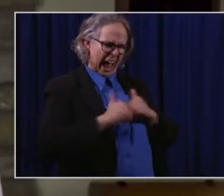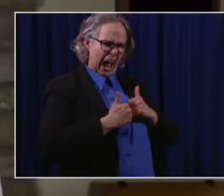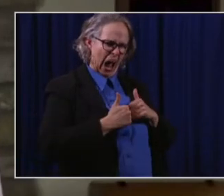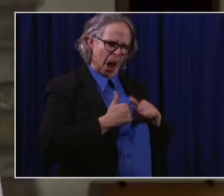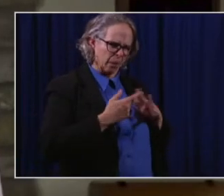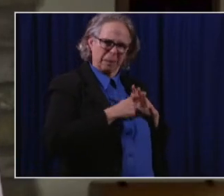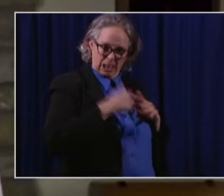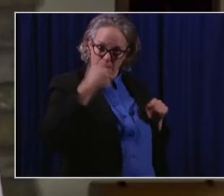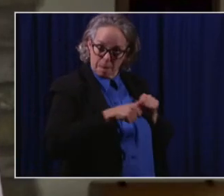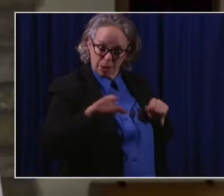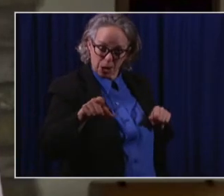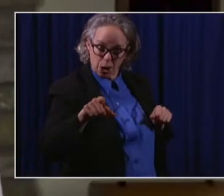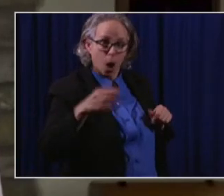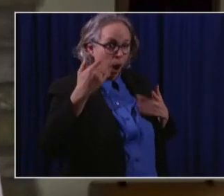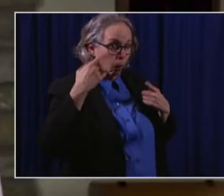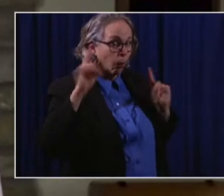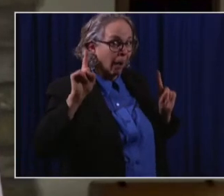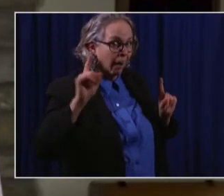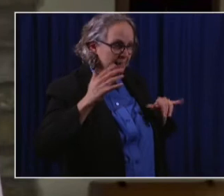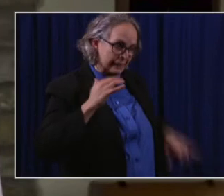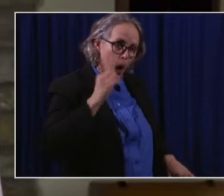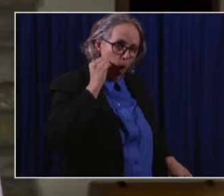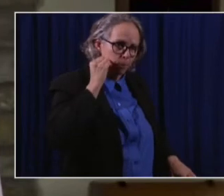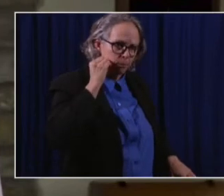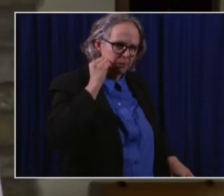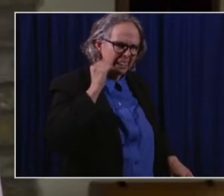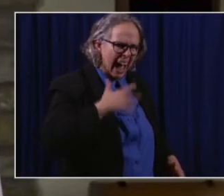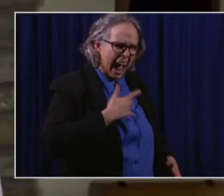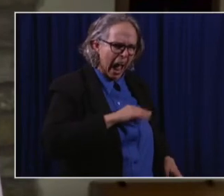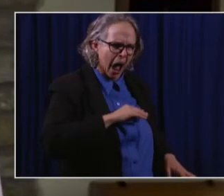phenomenally well. The second one was, as you